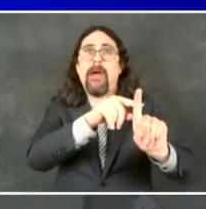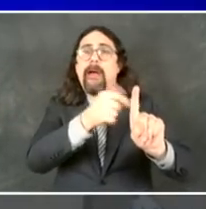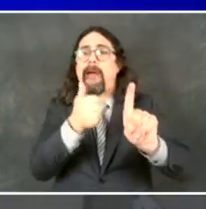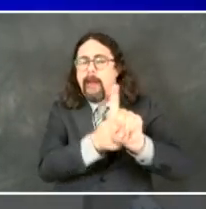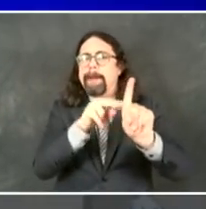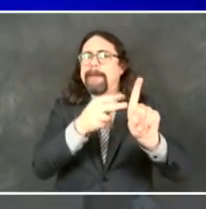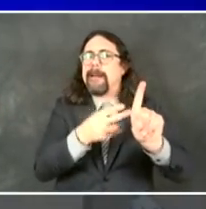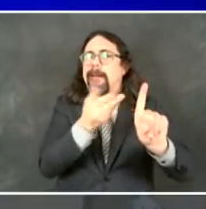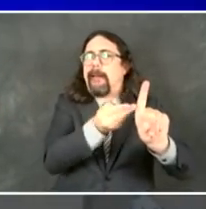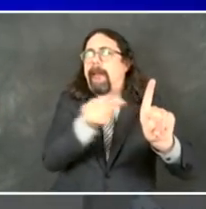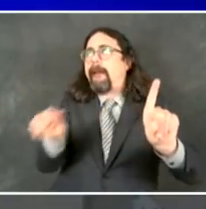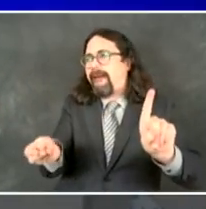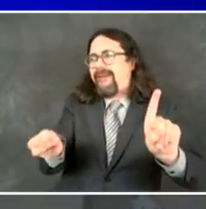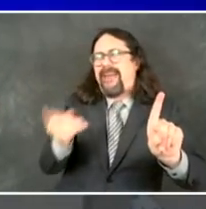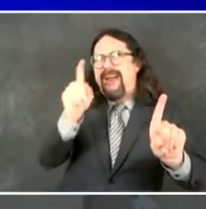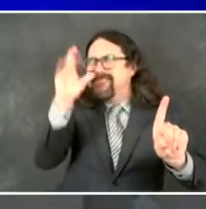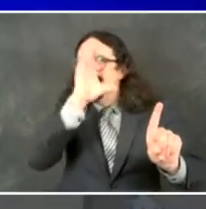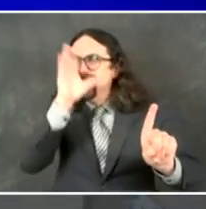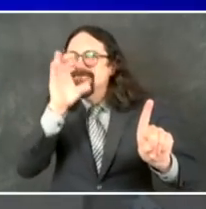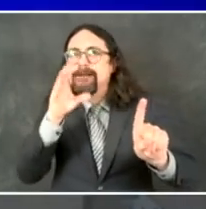fphnyc.org. Again,